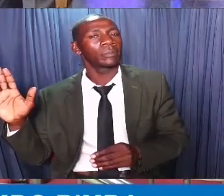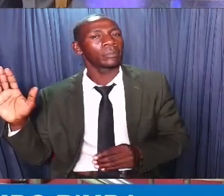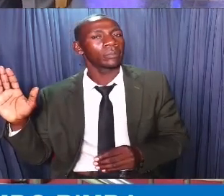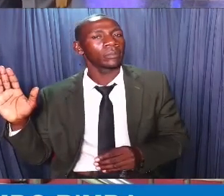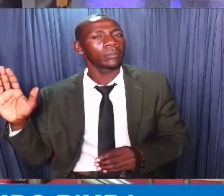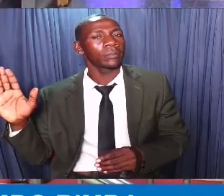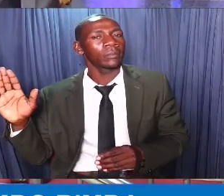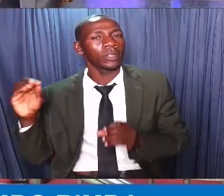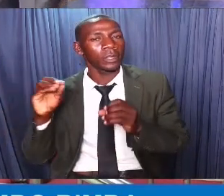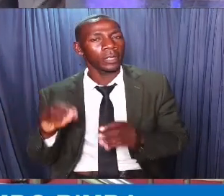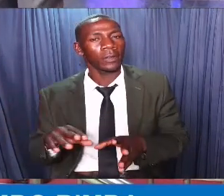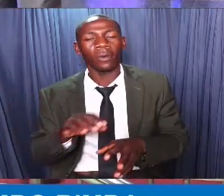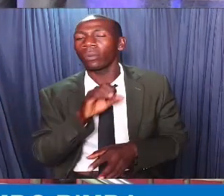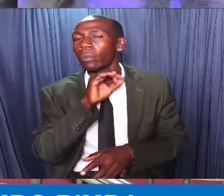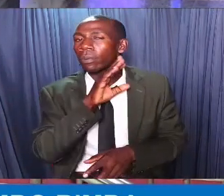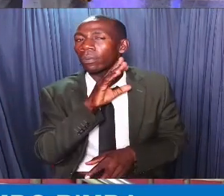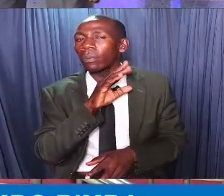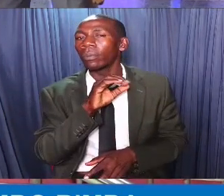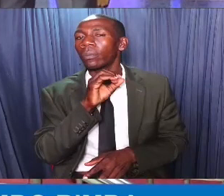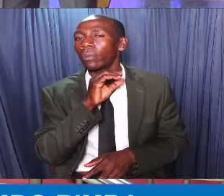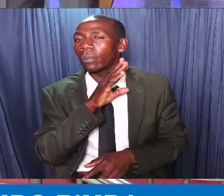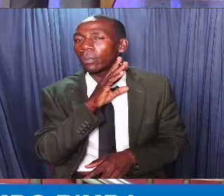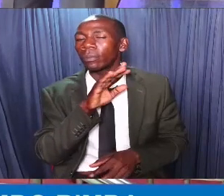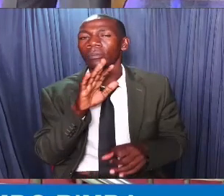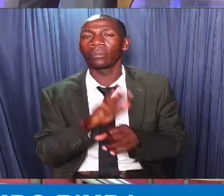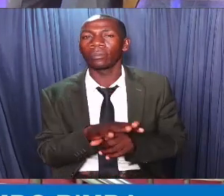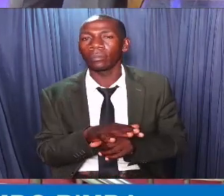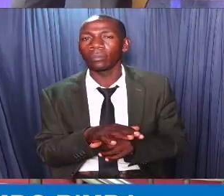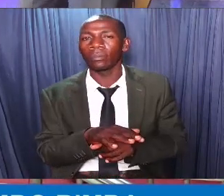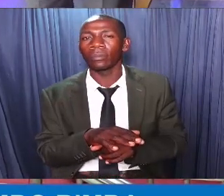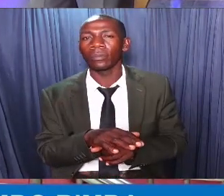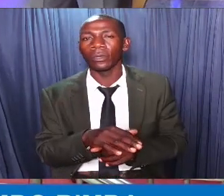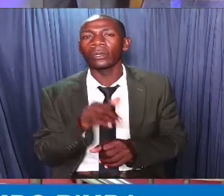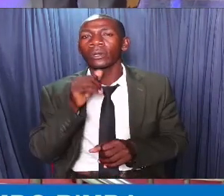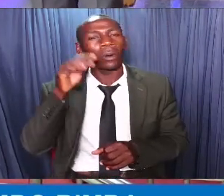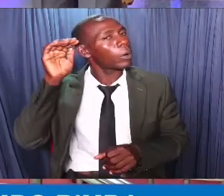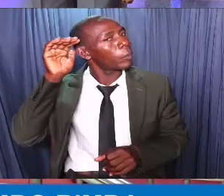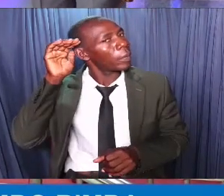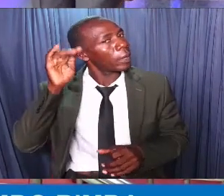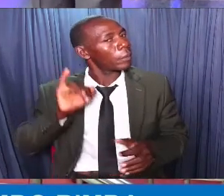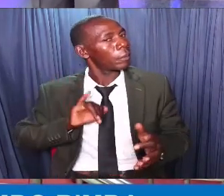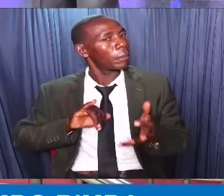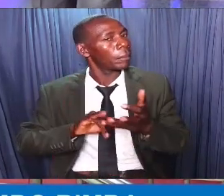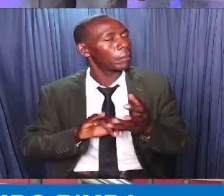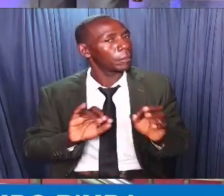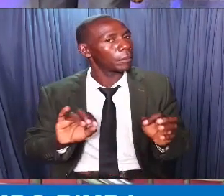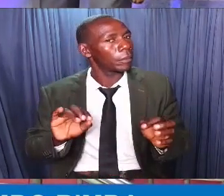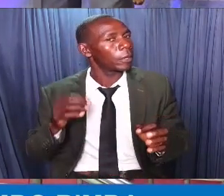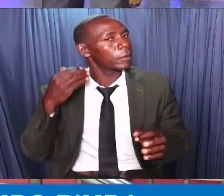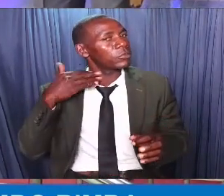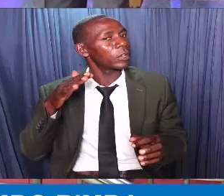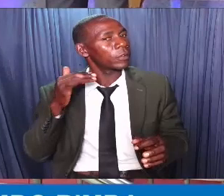Takuona amekutia manunguniko. He'll get you to murmuring. Malaumu. He'll get you to blaming. Kutokutii mumeo. Not being submissive to your husband. Dharau